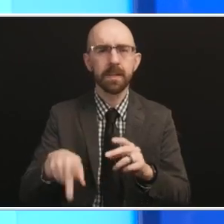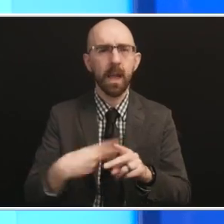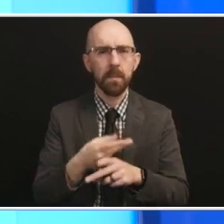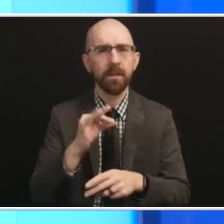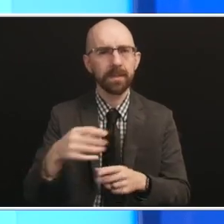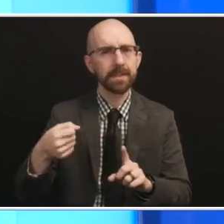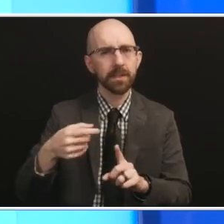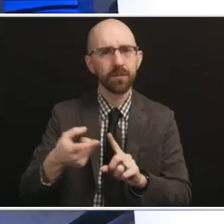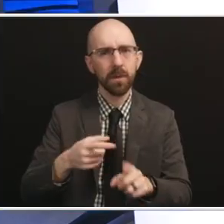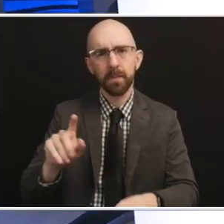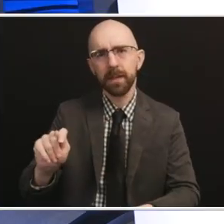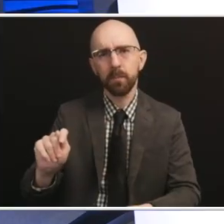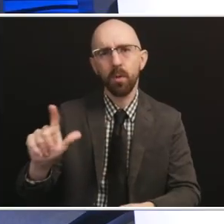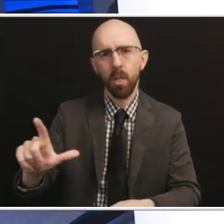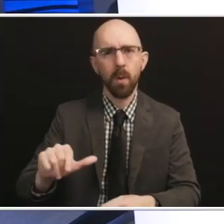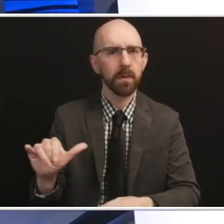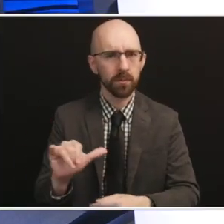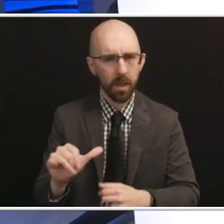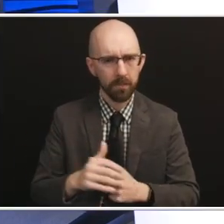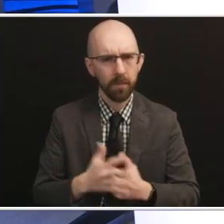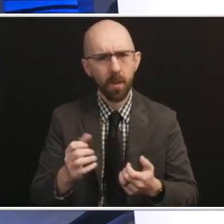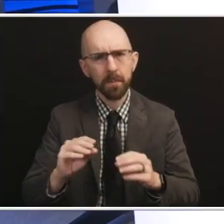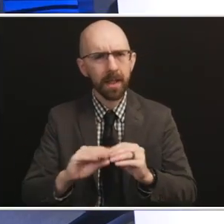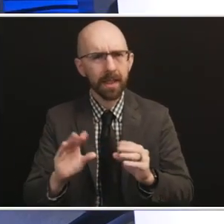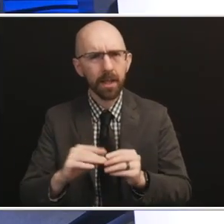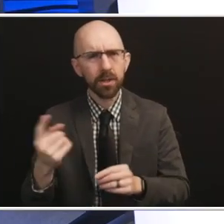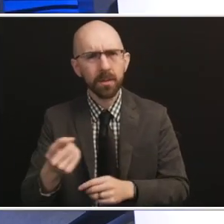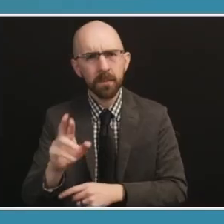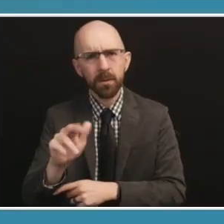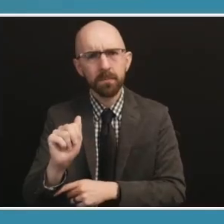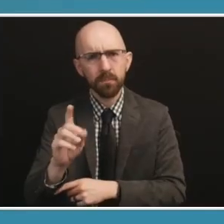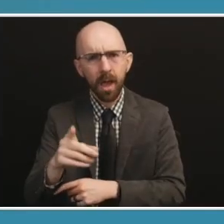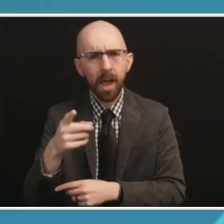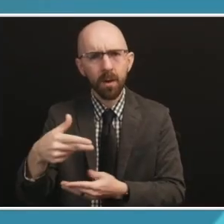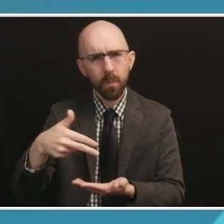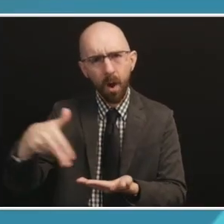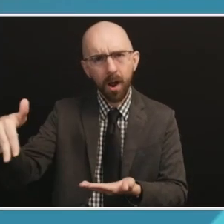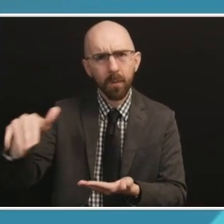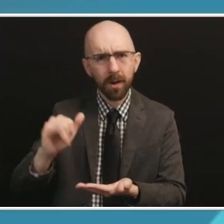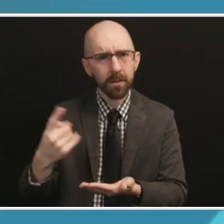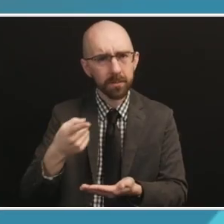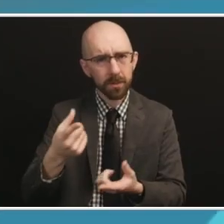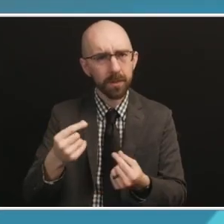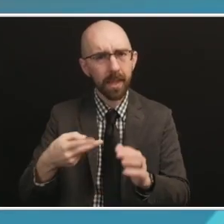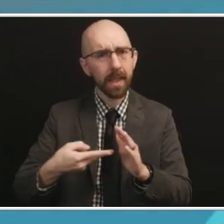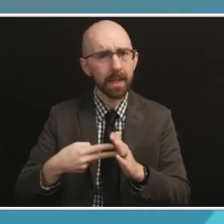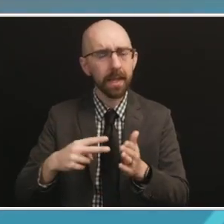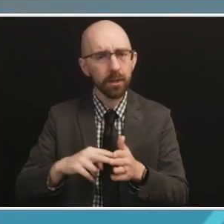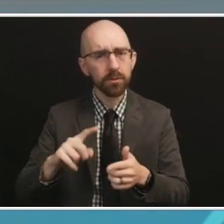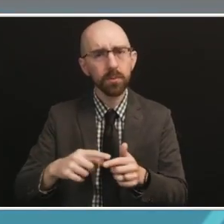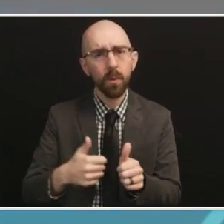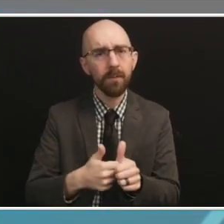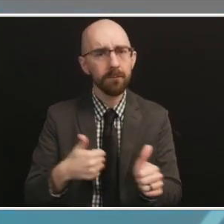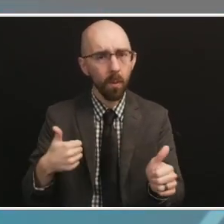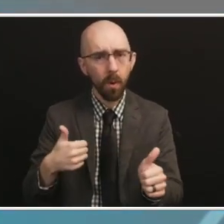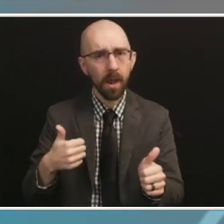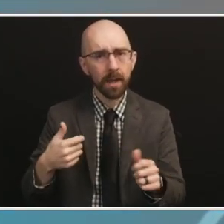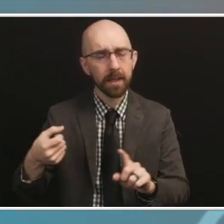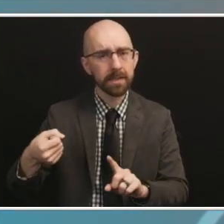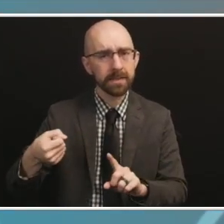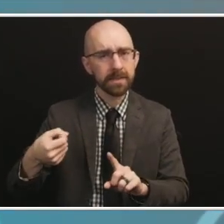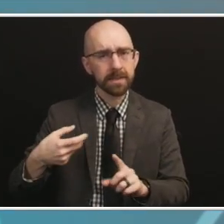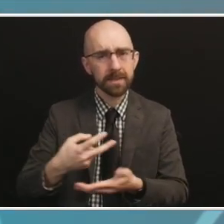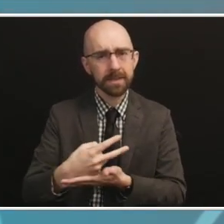as well. I just want to be clear on something. Brad, was the walking away something you did intentionally to avoid the seizure happening, or was that